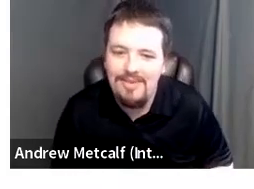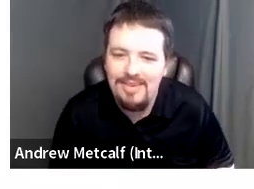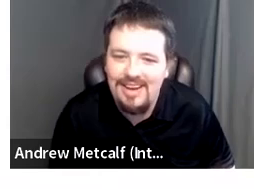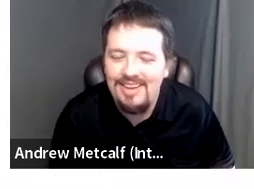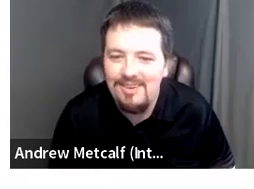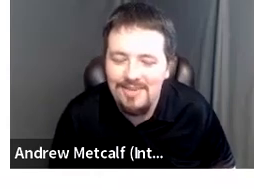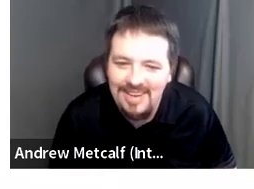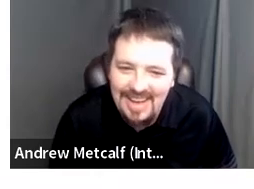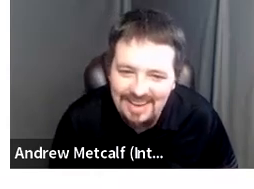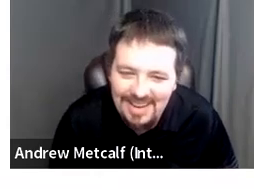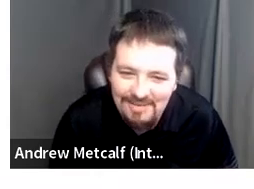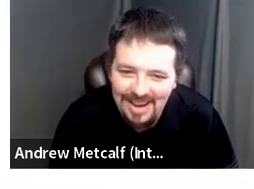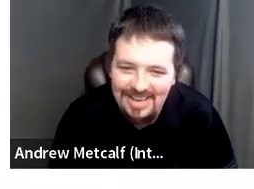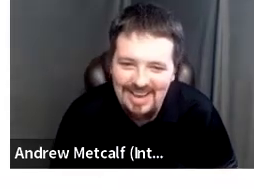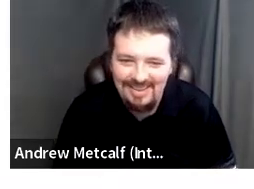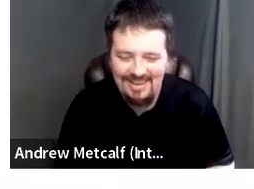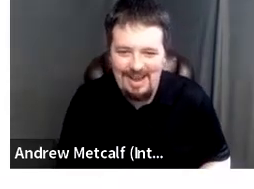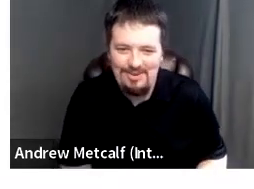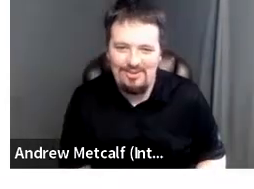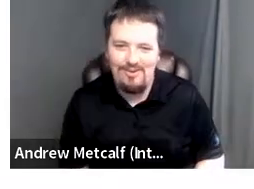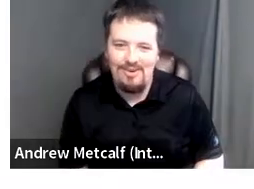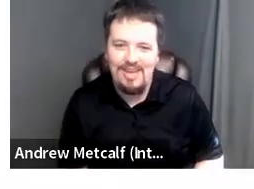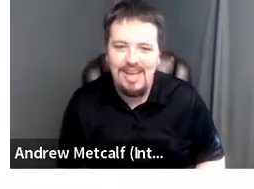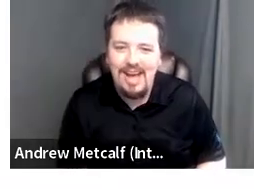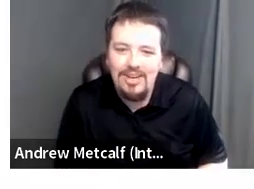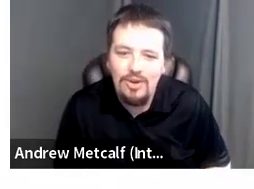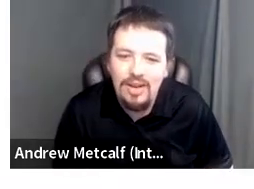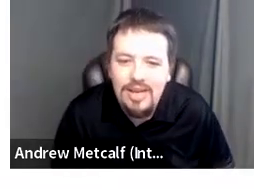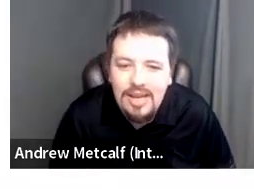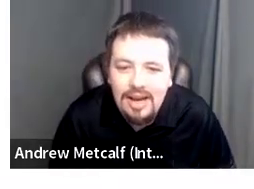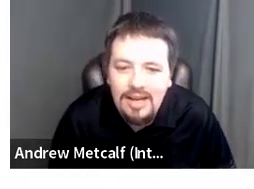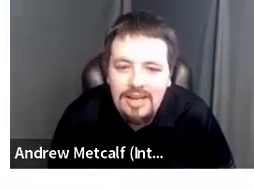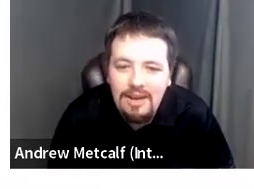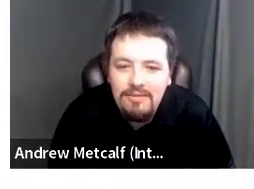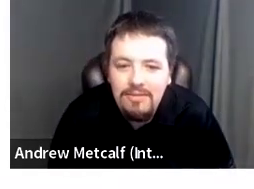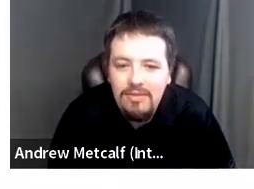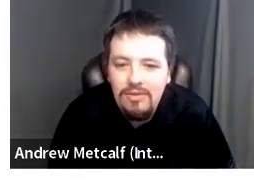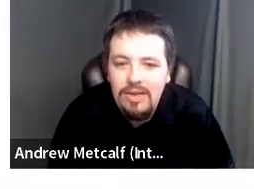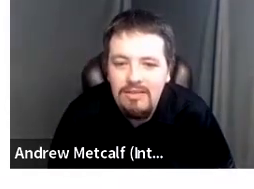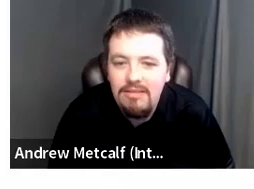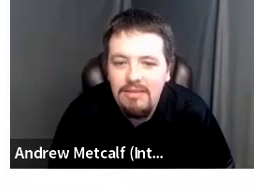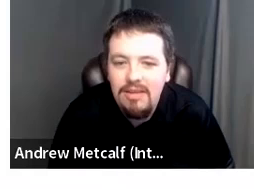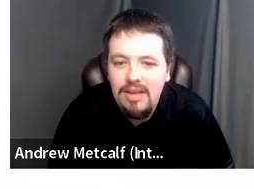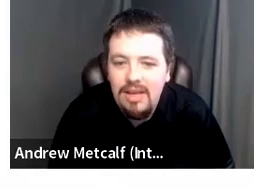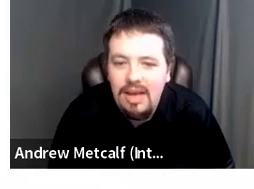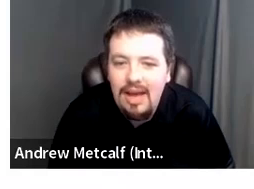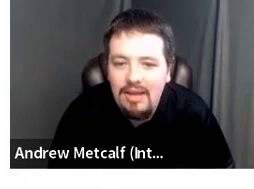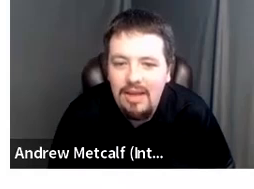Deaf, yeah, it should say deaf, not dead. The captions are wrong. I taught deaf students